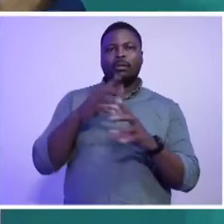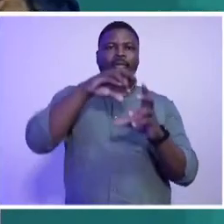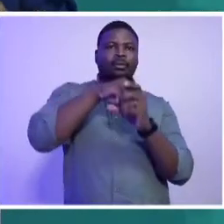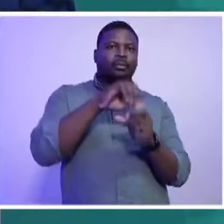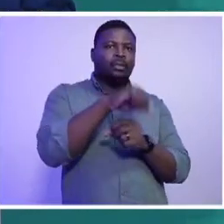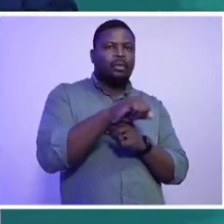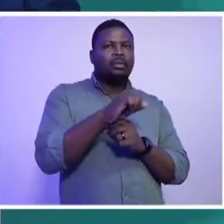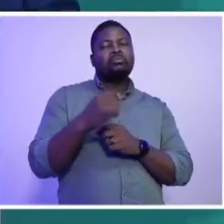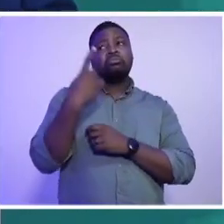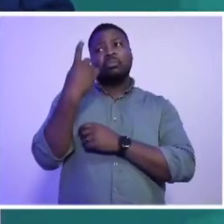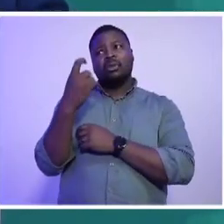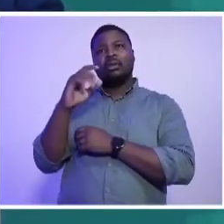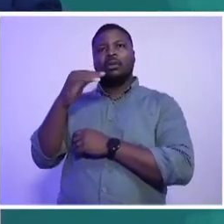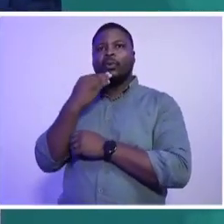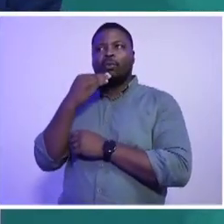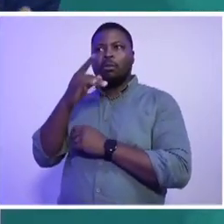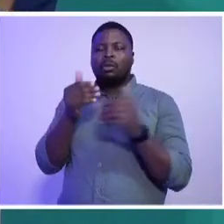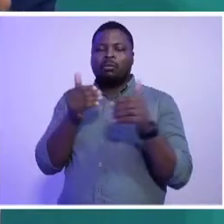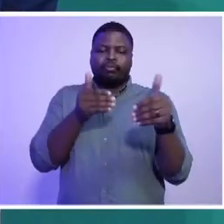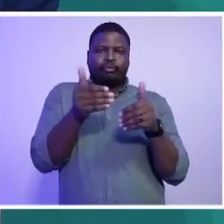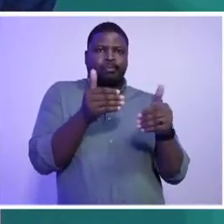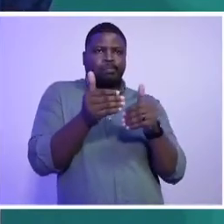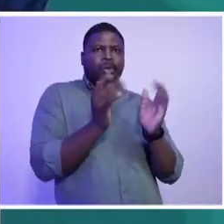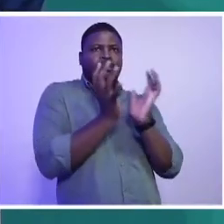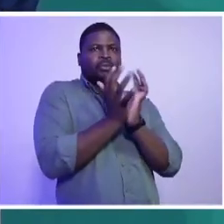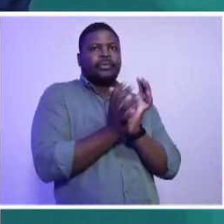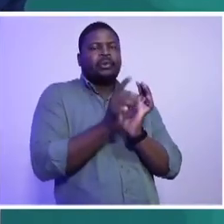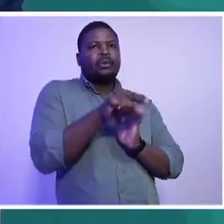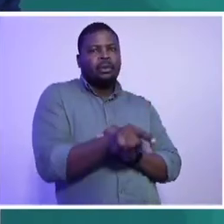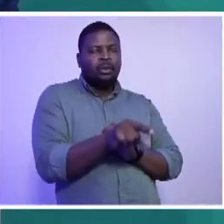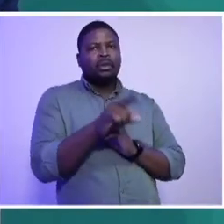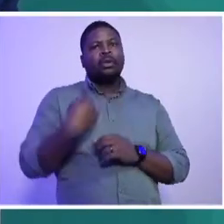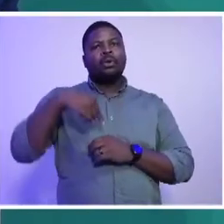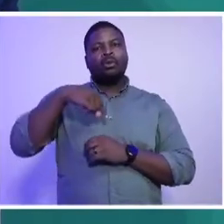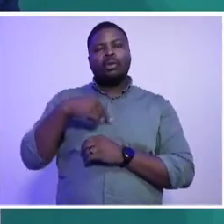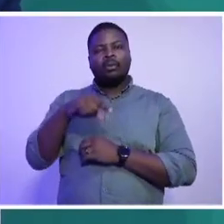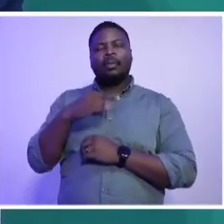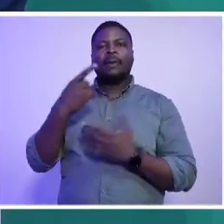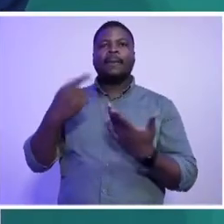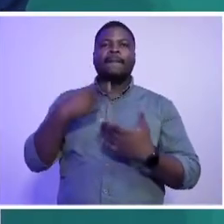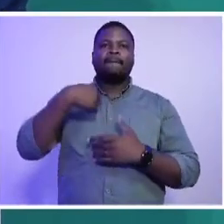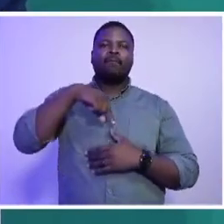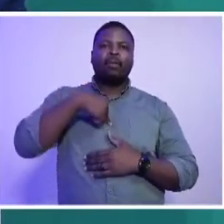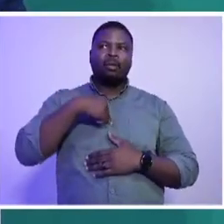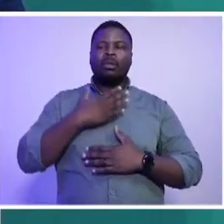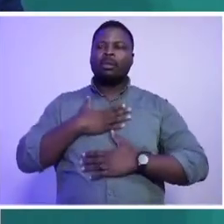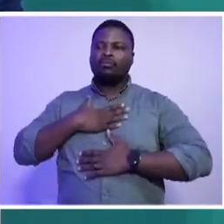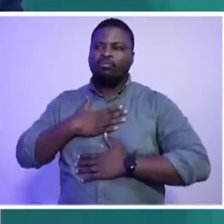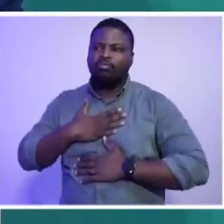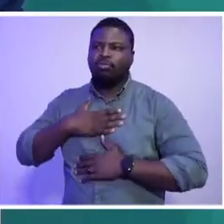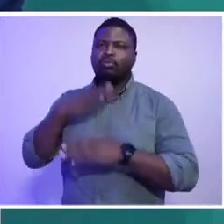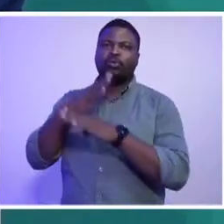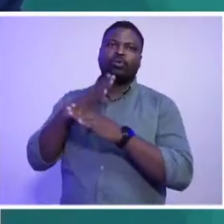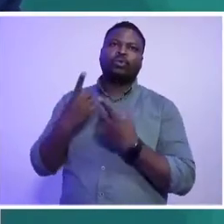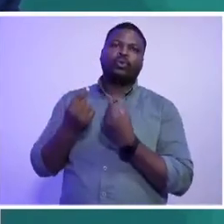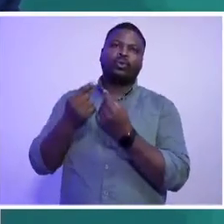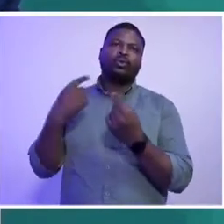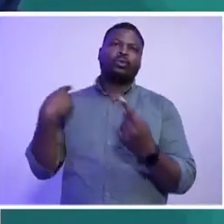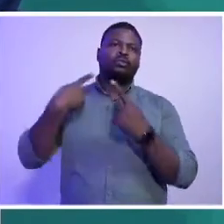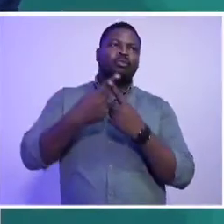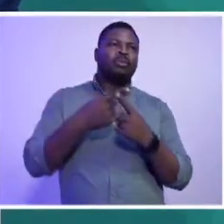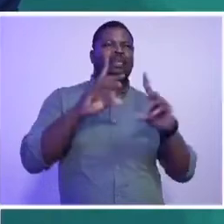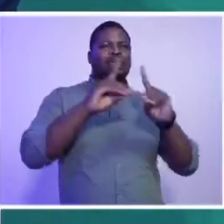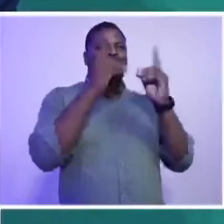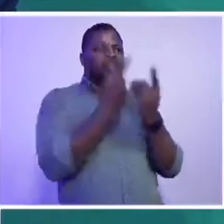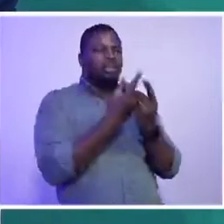is actually running this session. And we are very grateful for all the work that they have done with us. The Department of Science